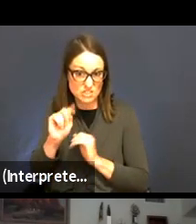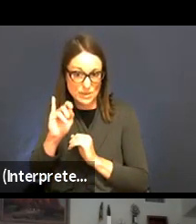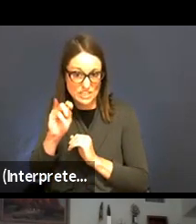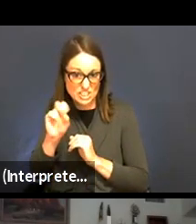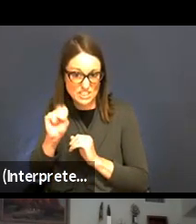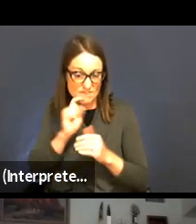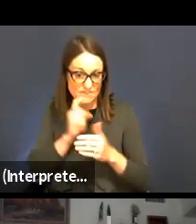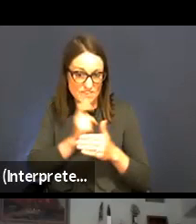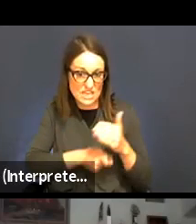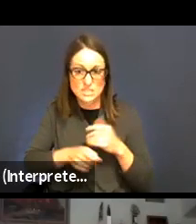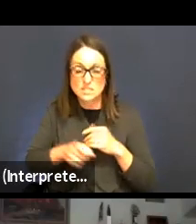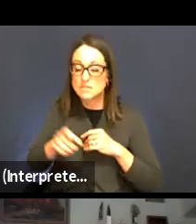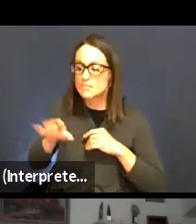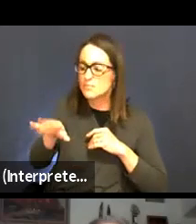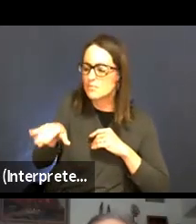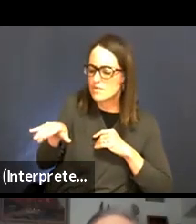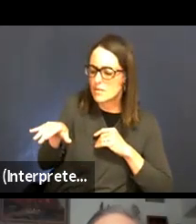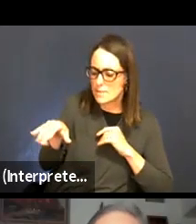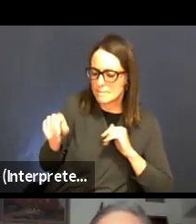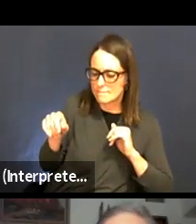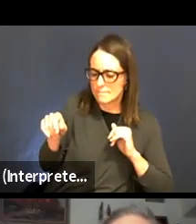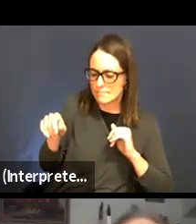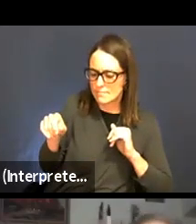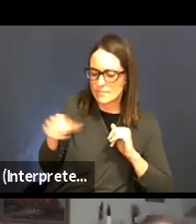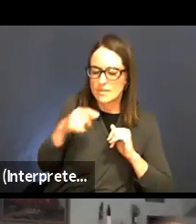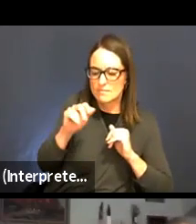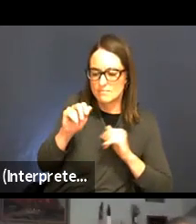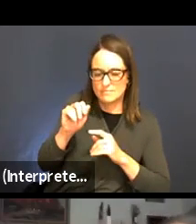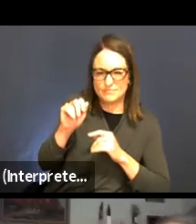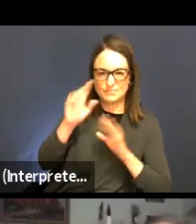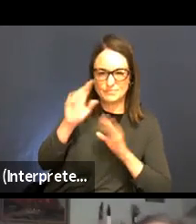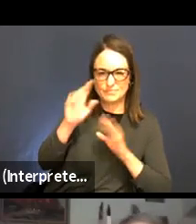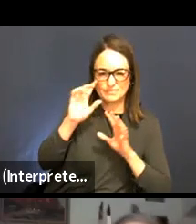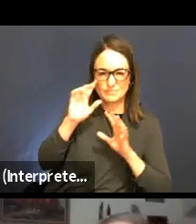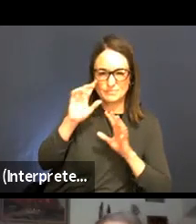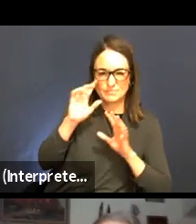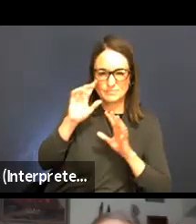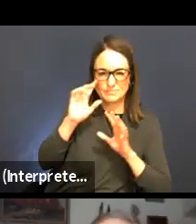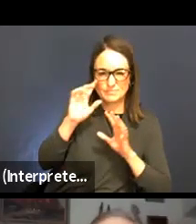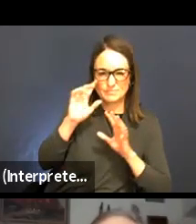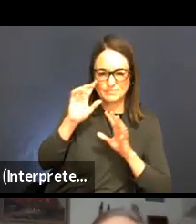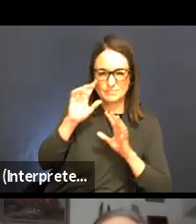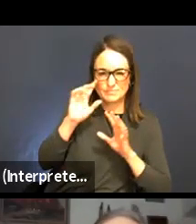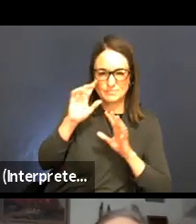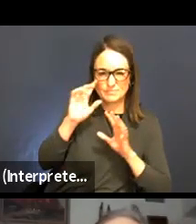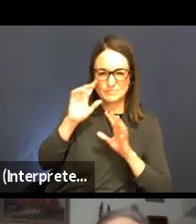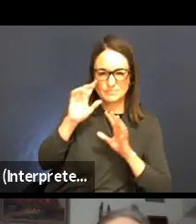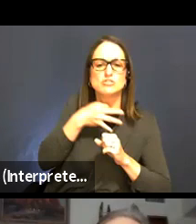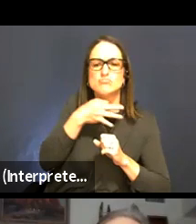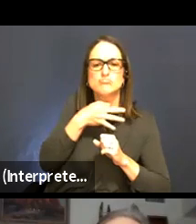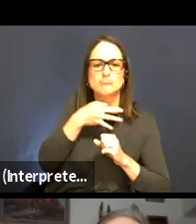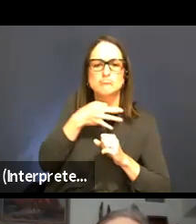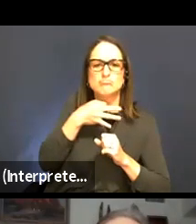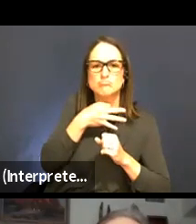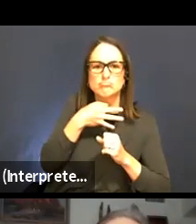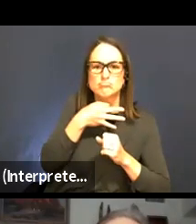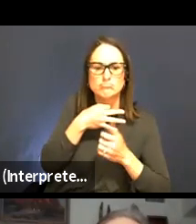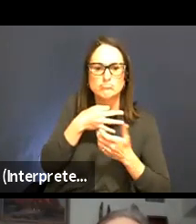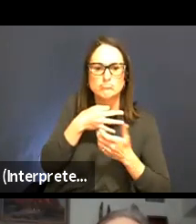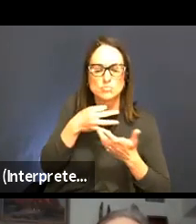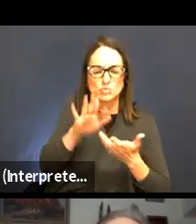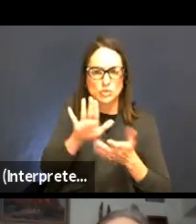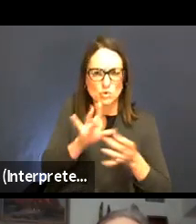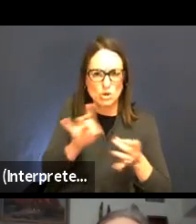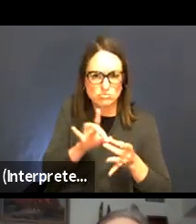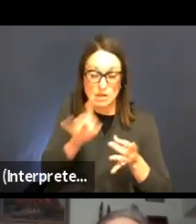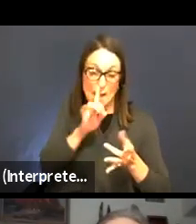Steve? I just like to get your thoughts about that, if anything, and what you think we're doing is regarding tuition and fees, and happy to elaborate more. I know